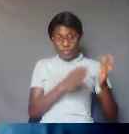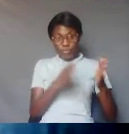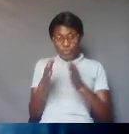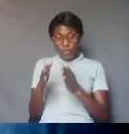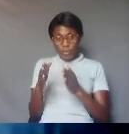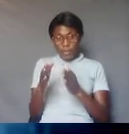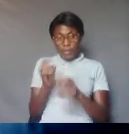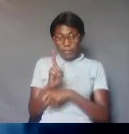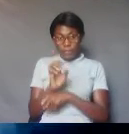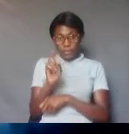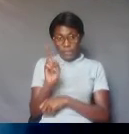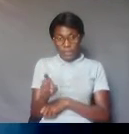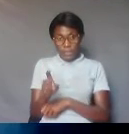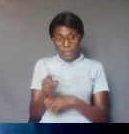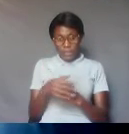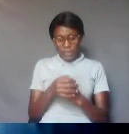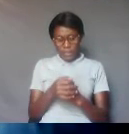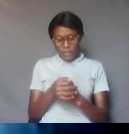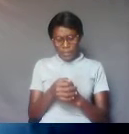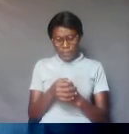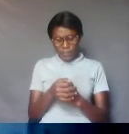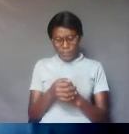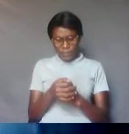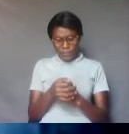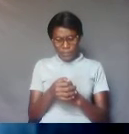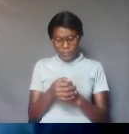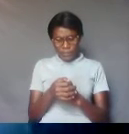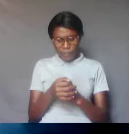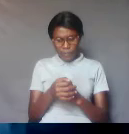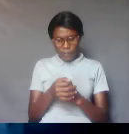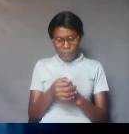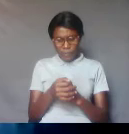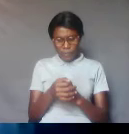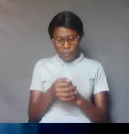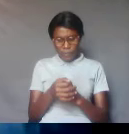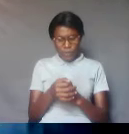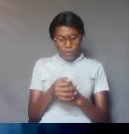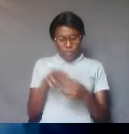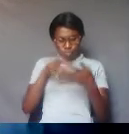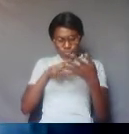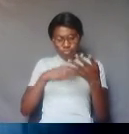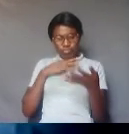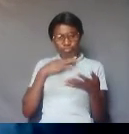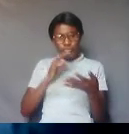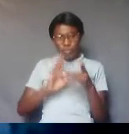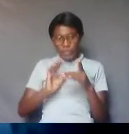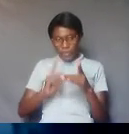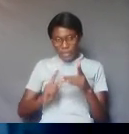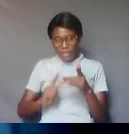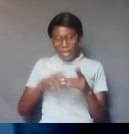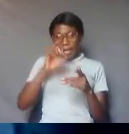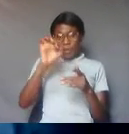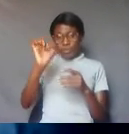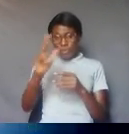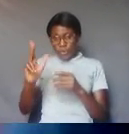the text about? That's just giving a broad understanding of what the text is about, and maybe also just gauging what are people